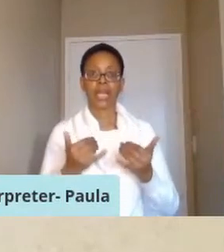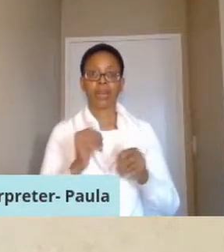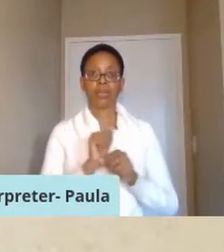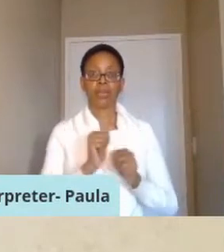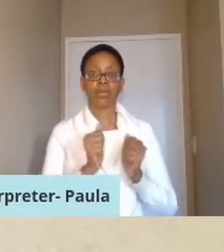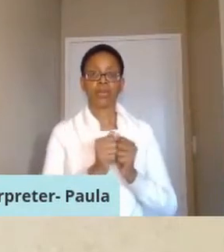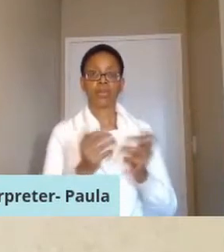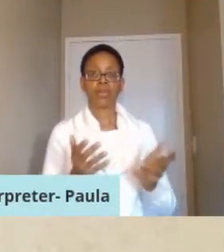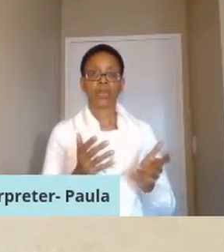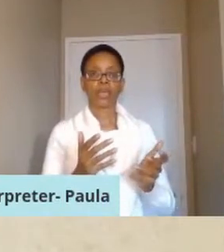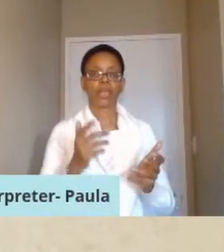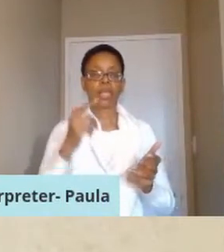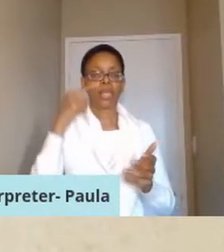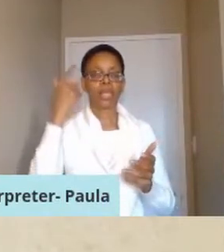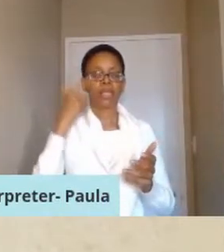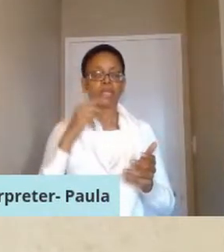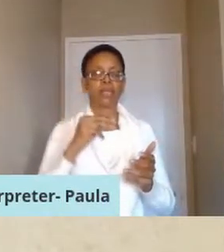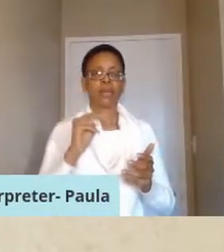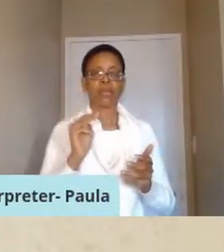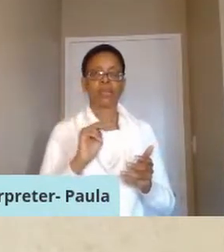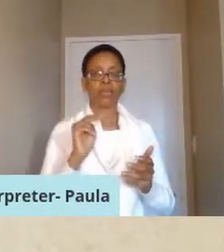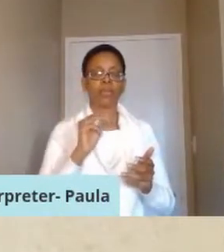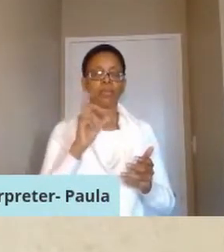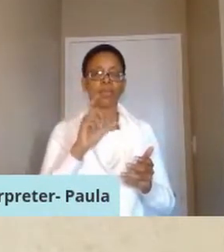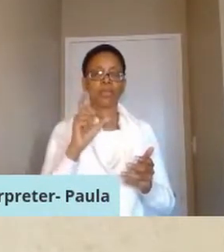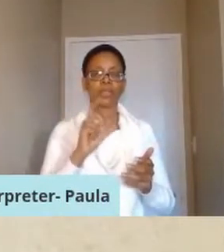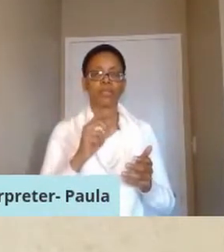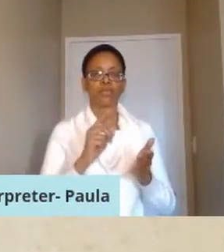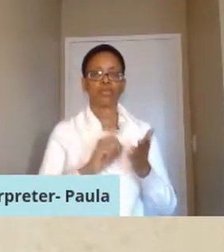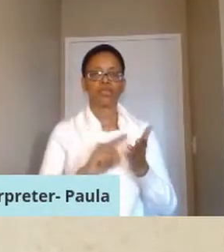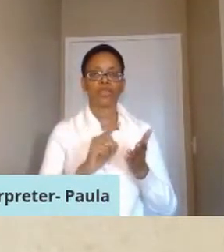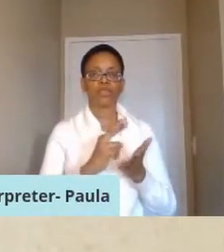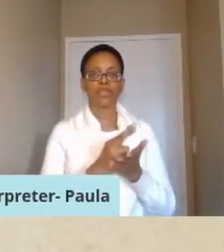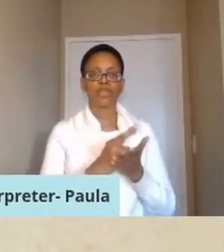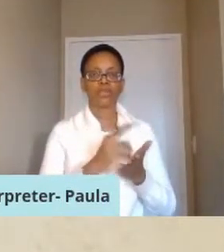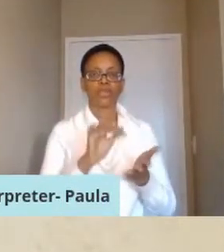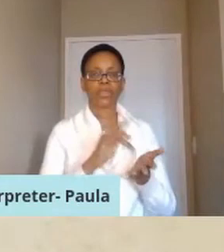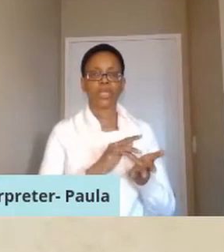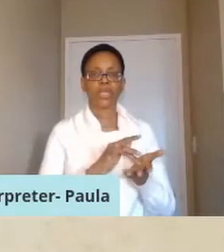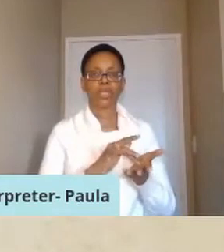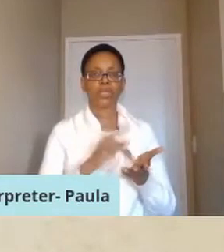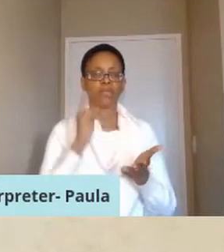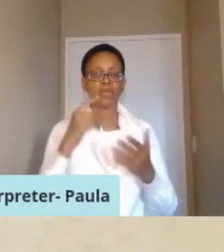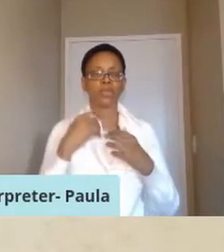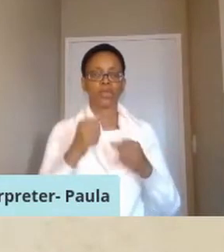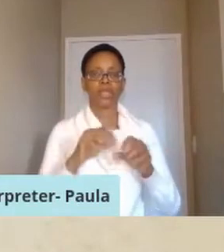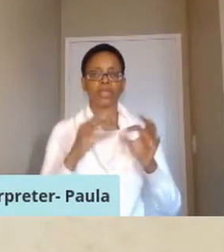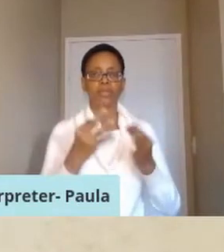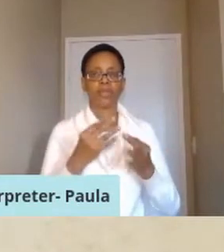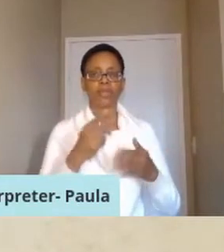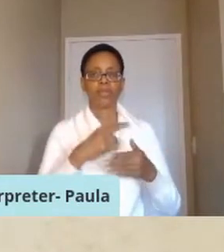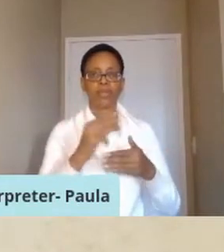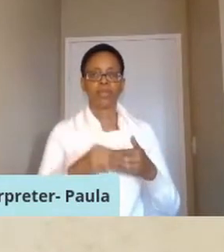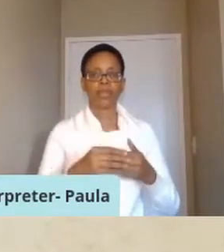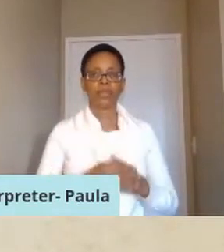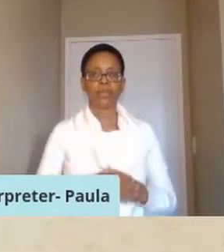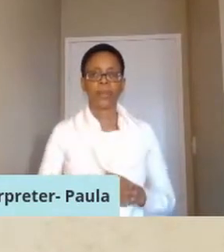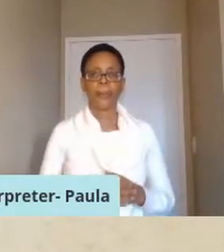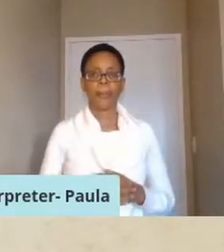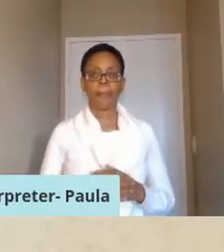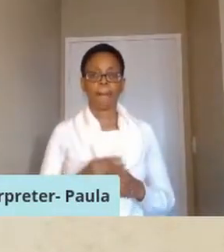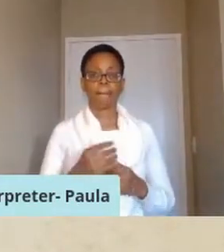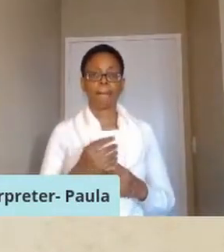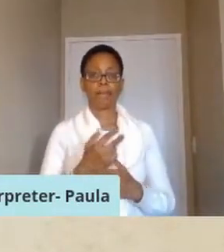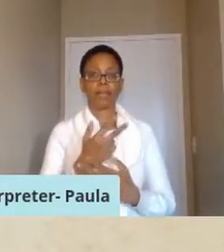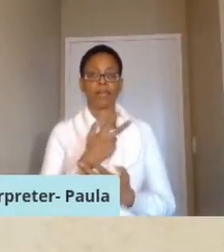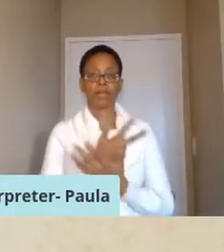Resource Center in London in the Strengthening Families program. Her current research, graduate research,